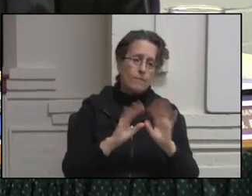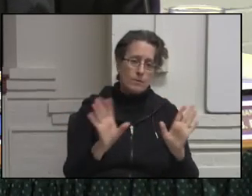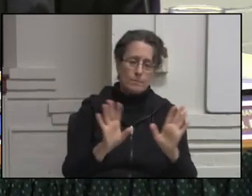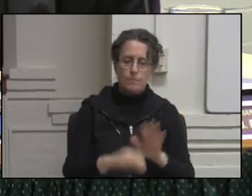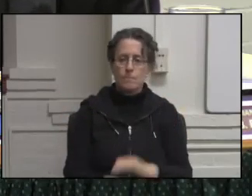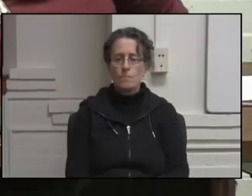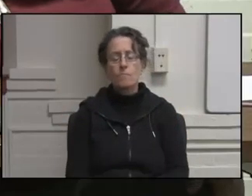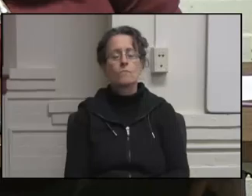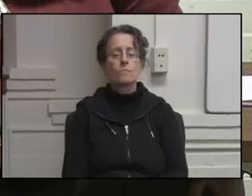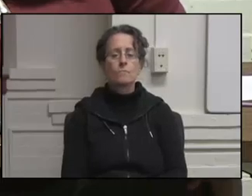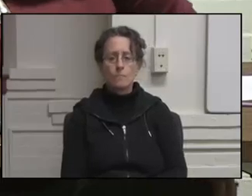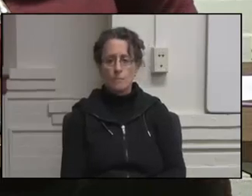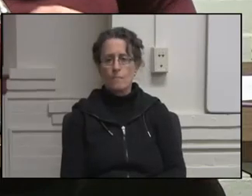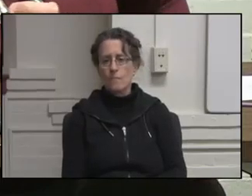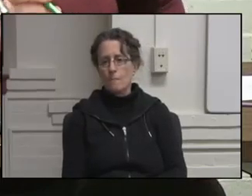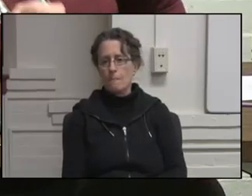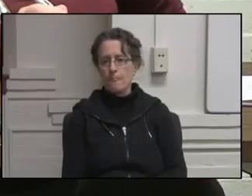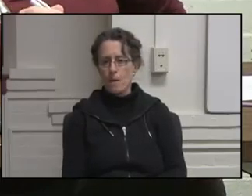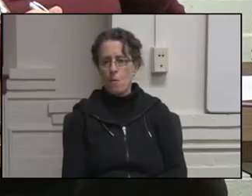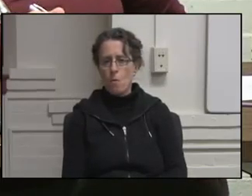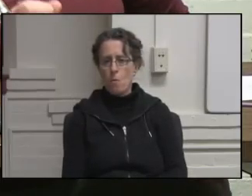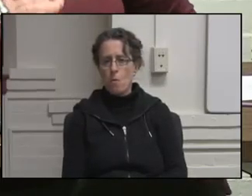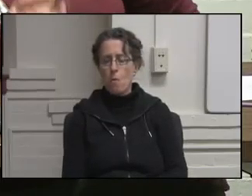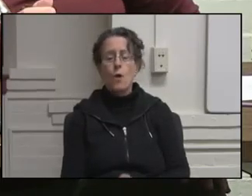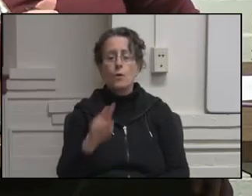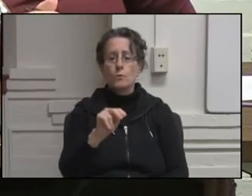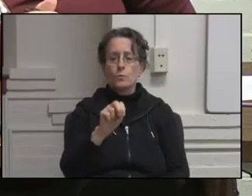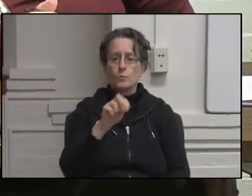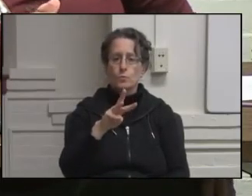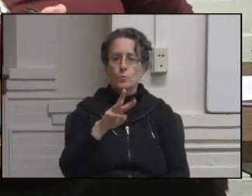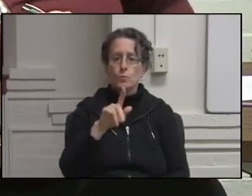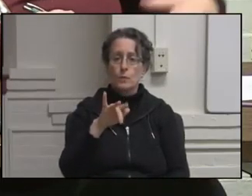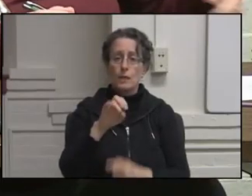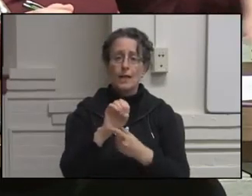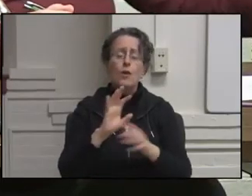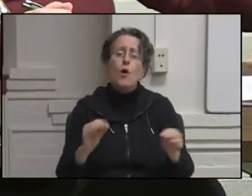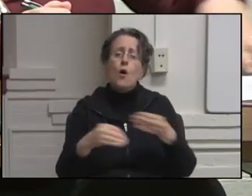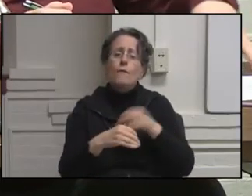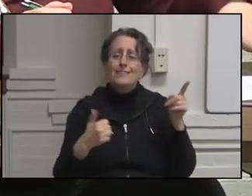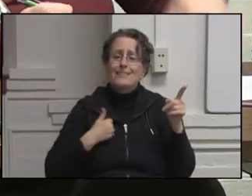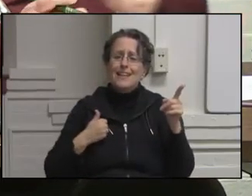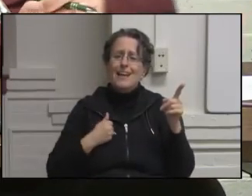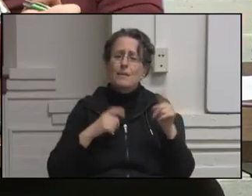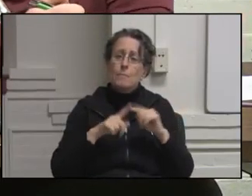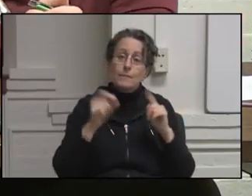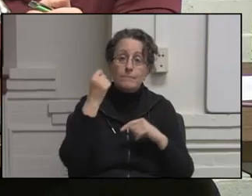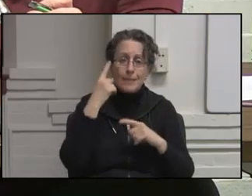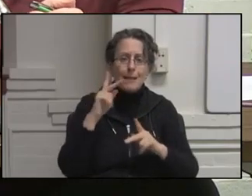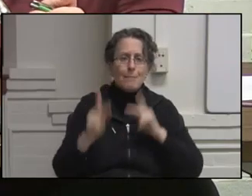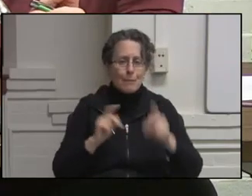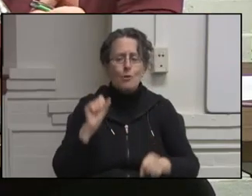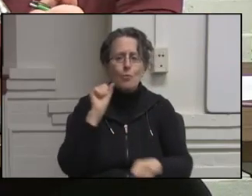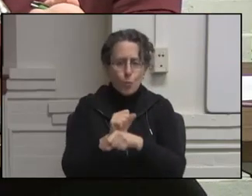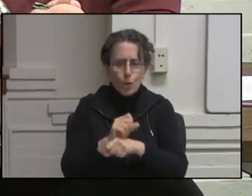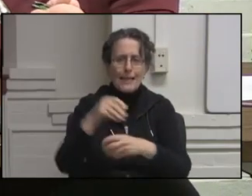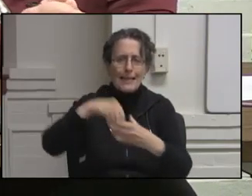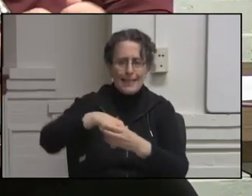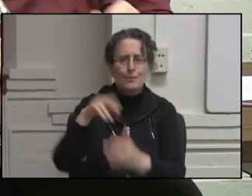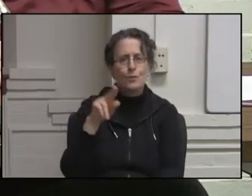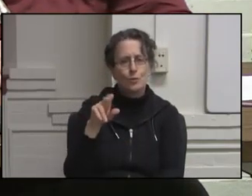also clarify, New Line, their office is in Canada, but they actually have people that work out of the U.S.